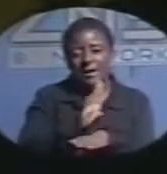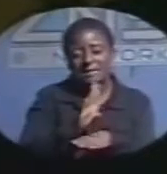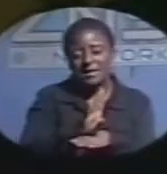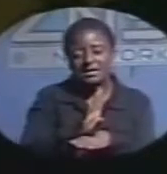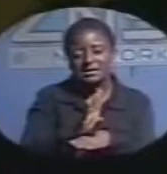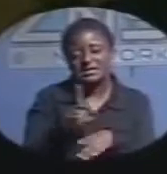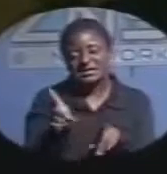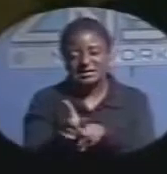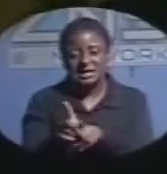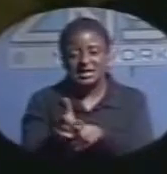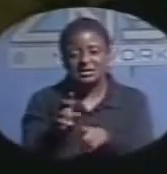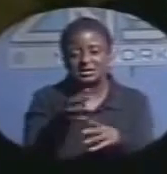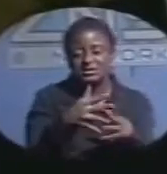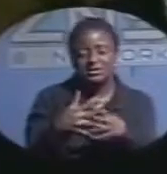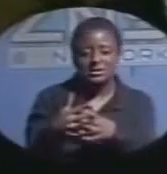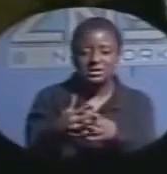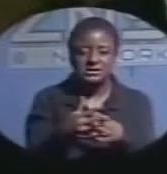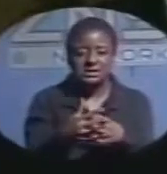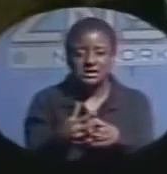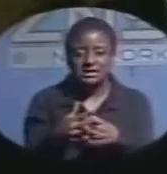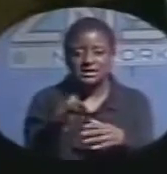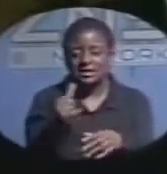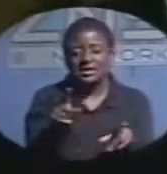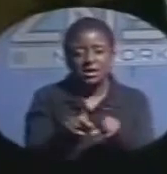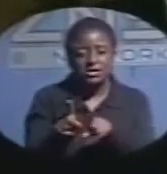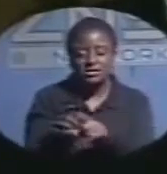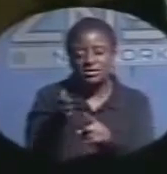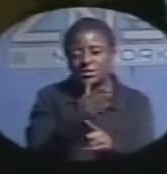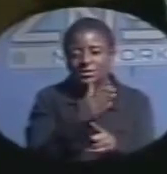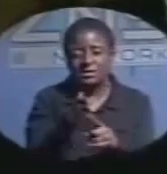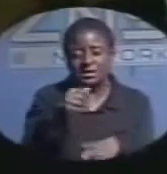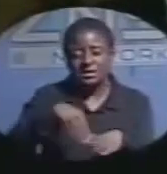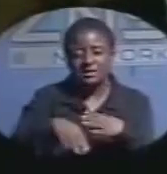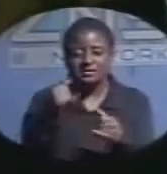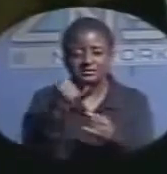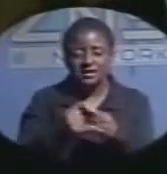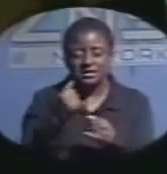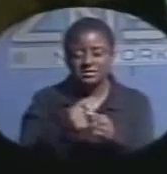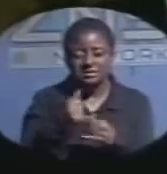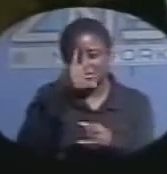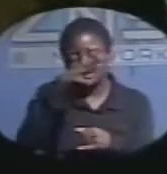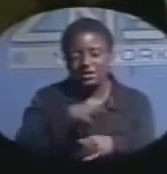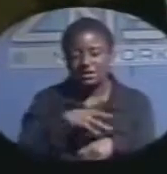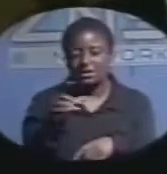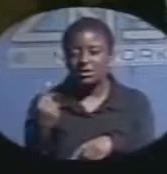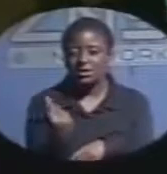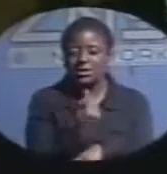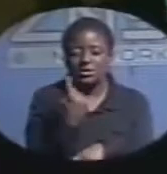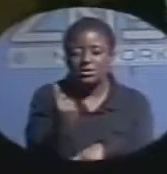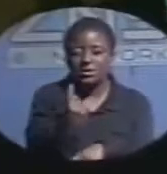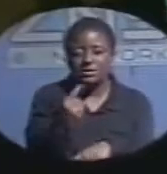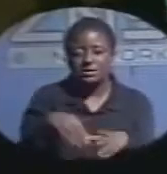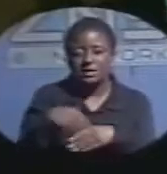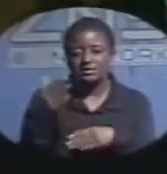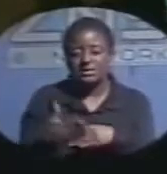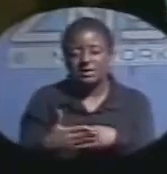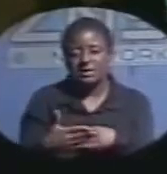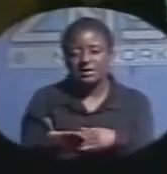there that keeps on winning and winning. And they also beat in the finals the guy who's always out there in second place, Trinidad